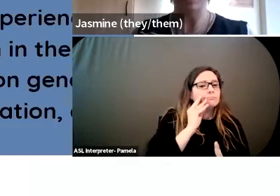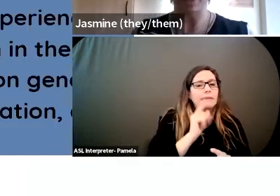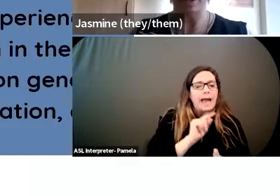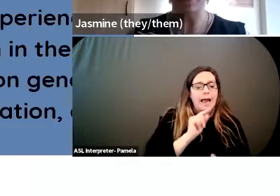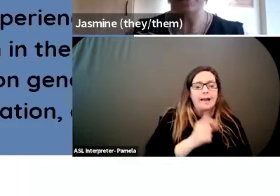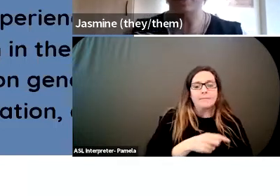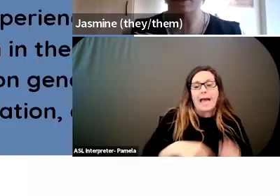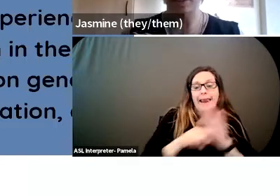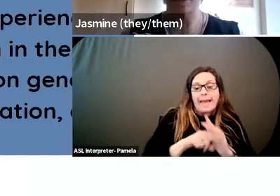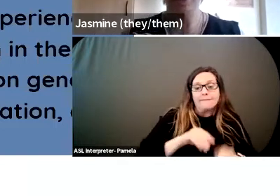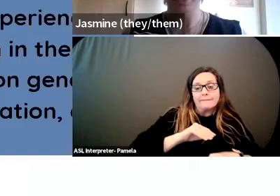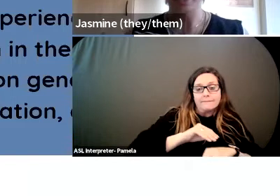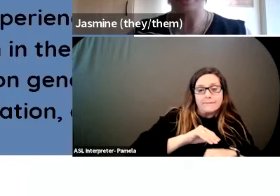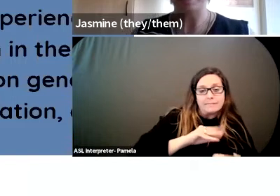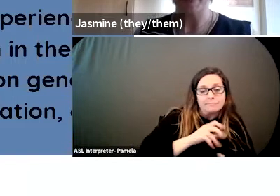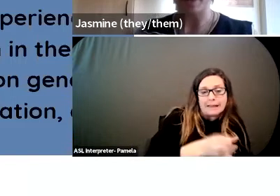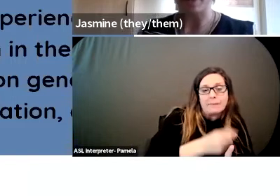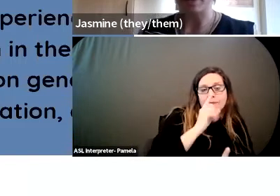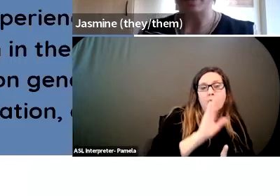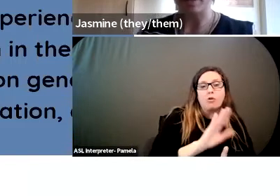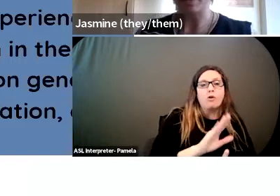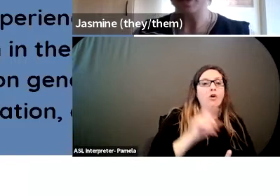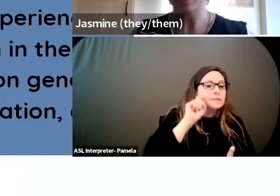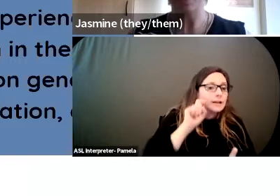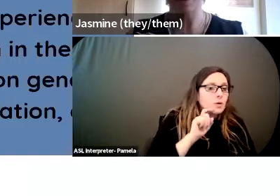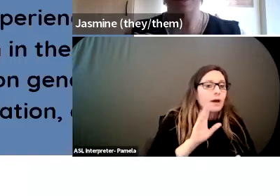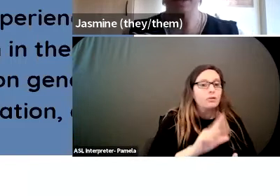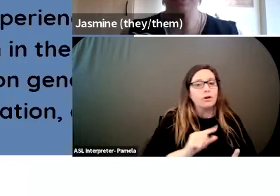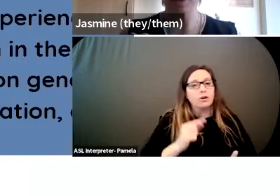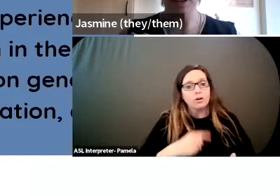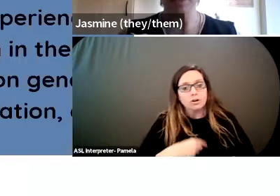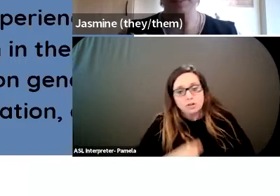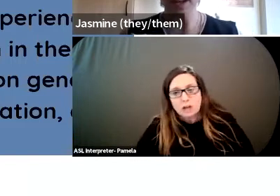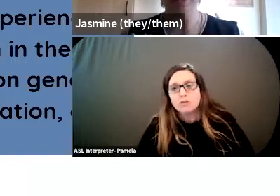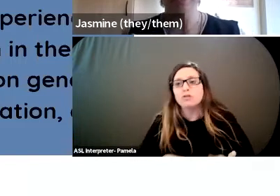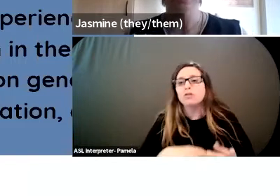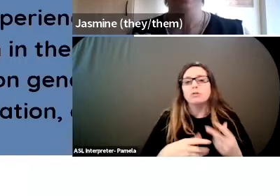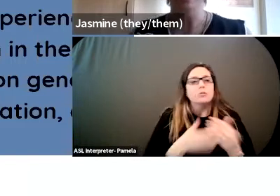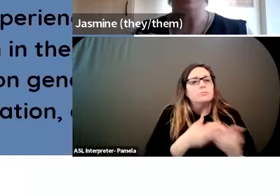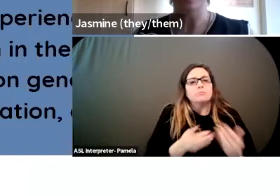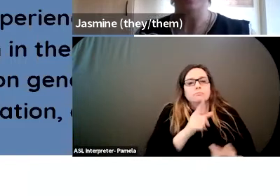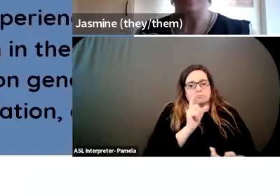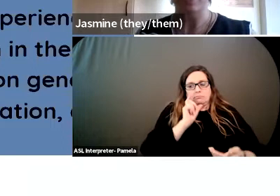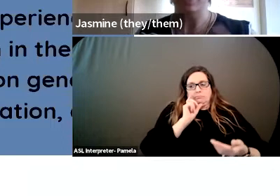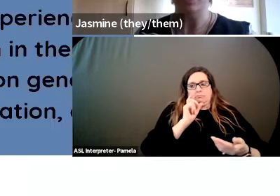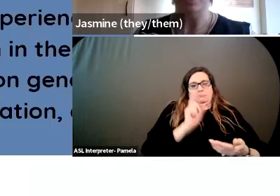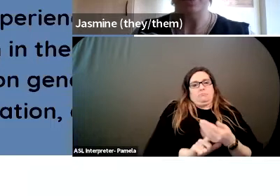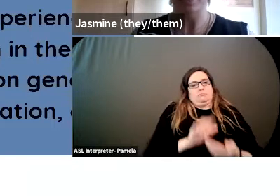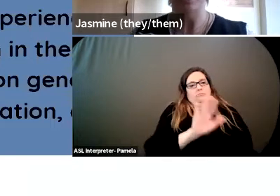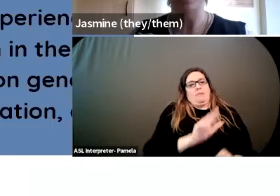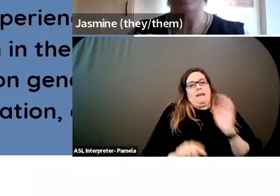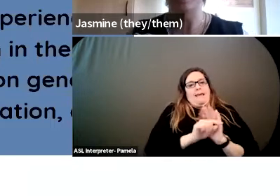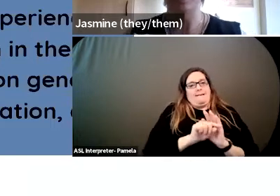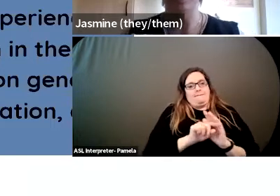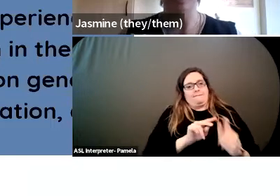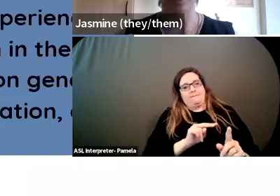someone's sexuality or gender on their life, or what they perceive to be a negative impact. So has your sexual